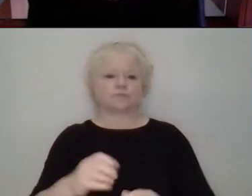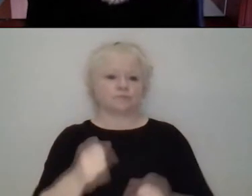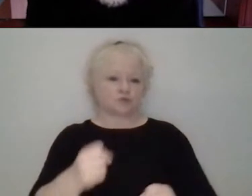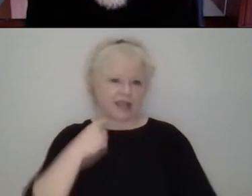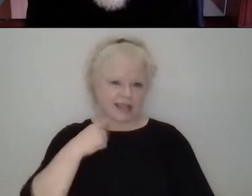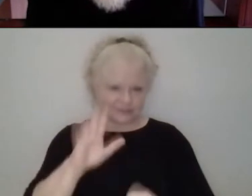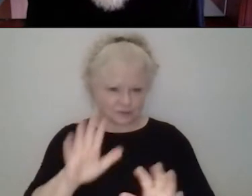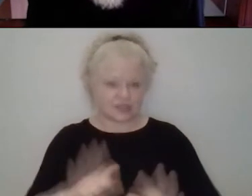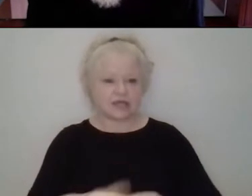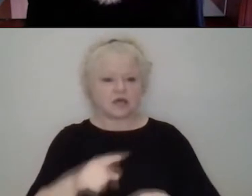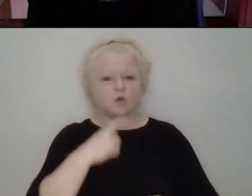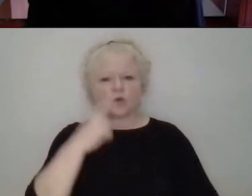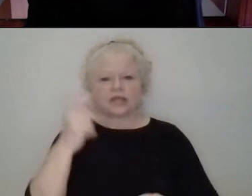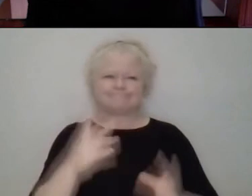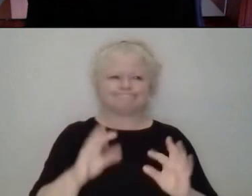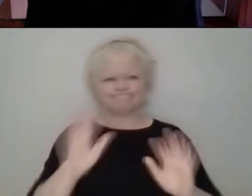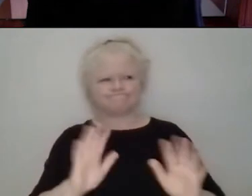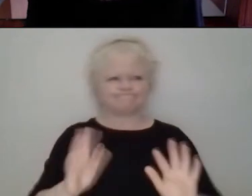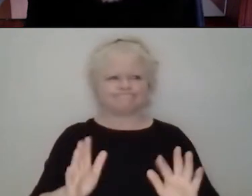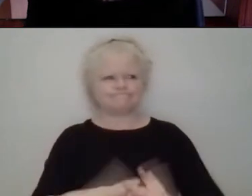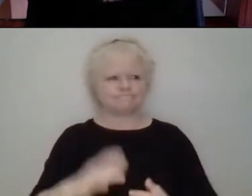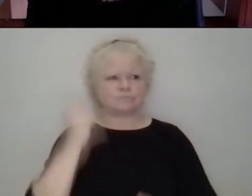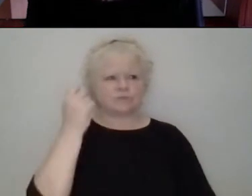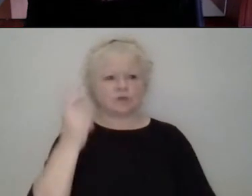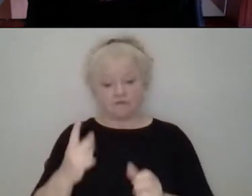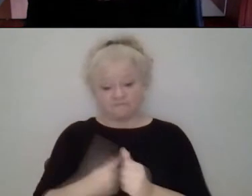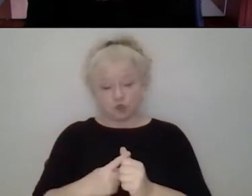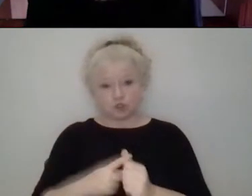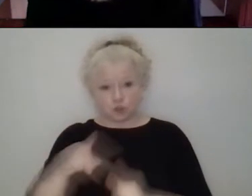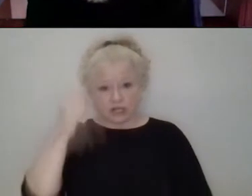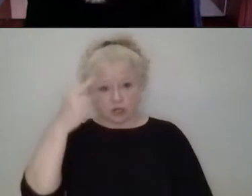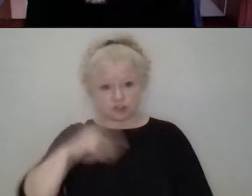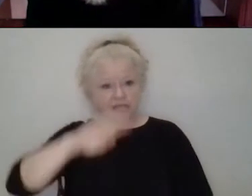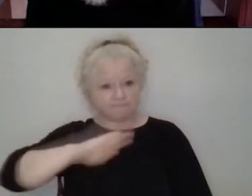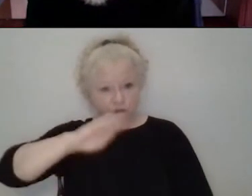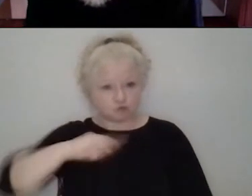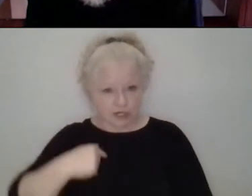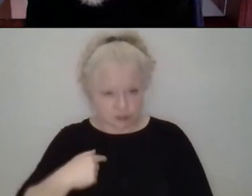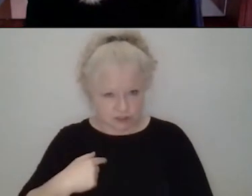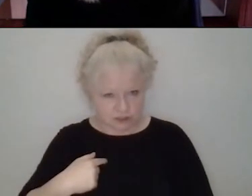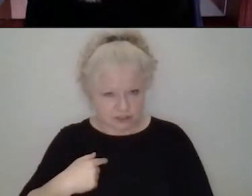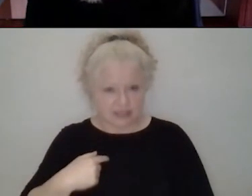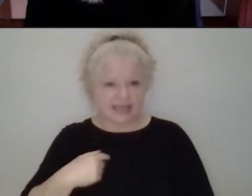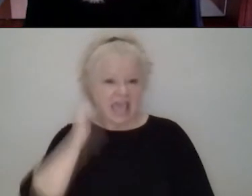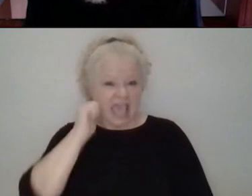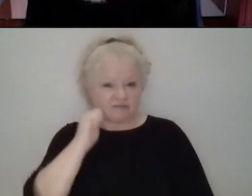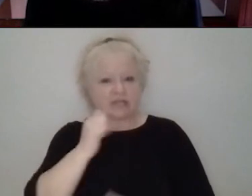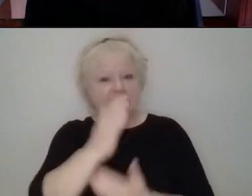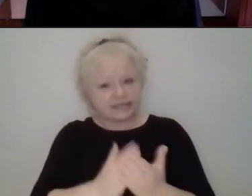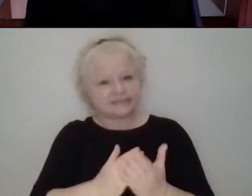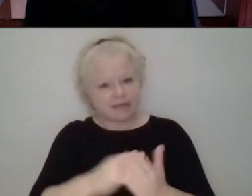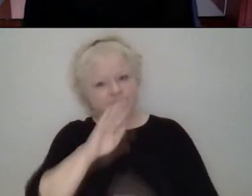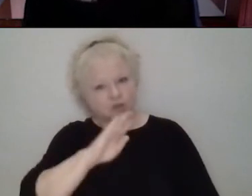need to understand frustration as part of our everyday work. But it's when